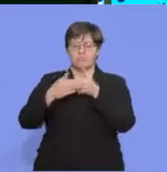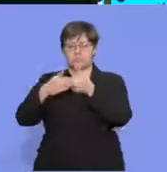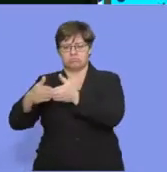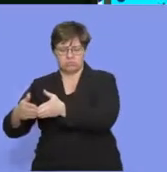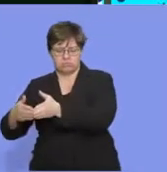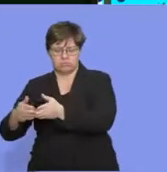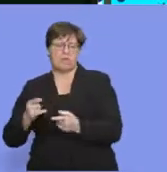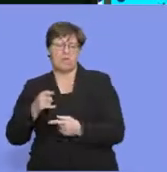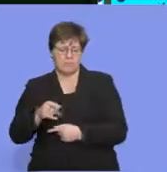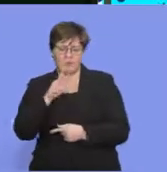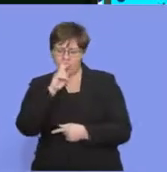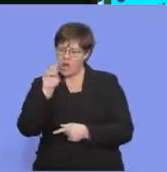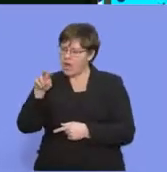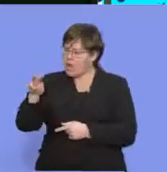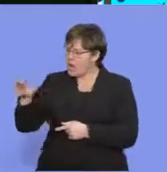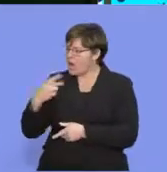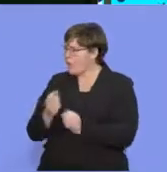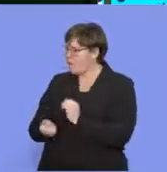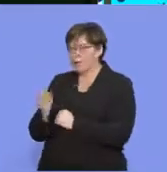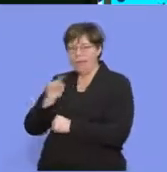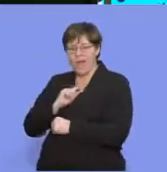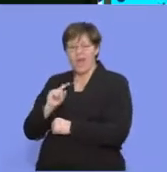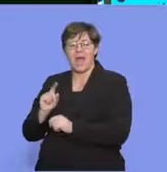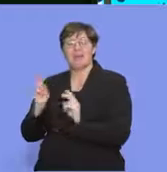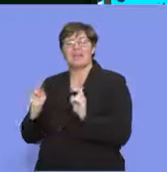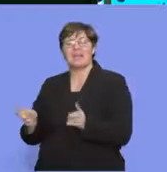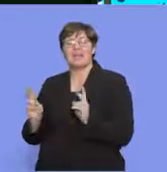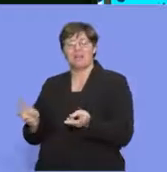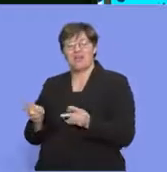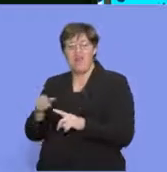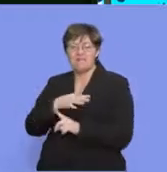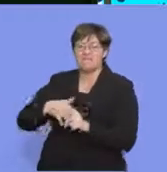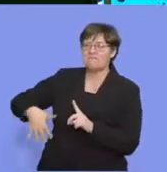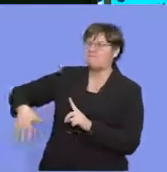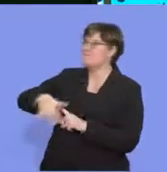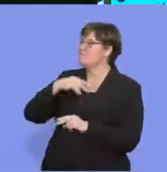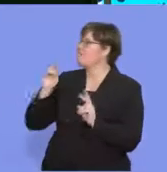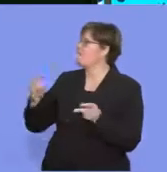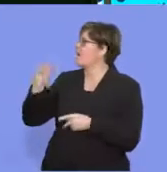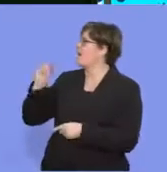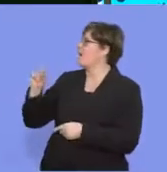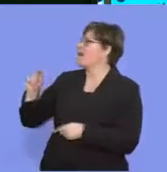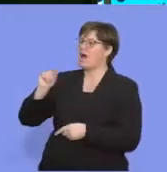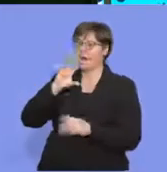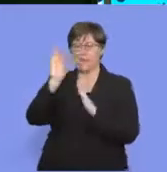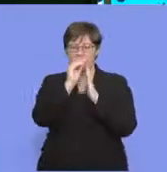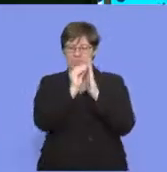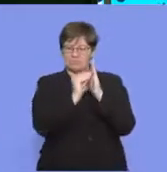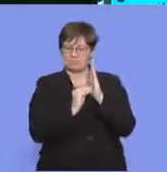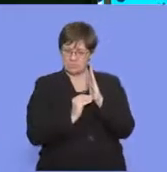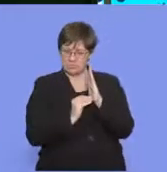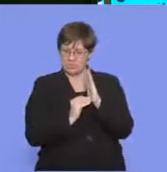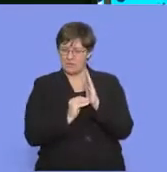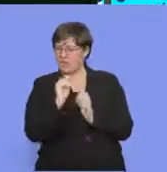did is he observed, because he was interested in nature and in the natural environment, he started making notes, he started